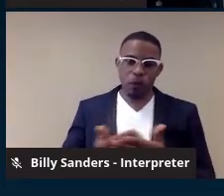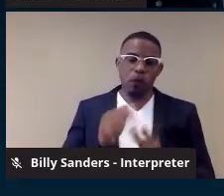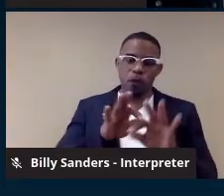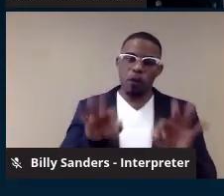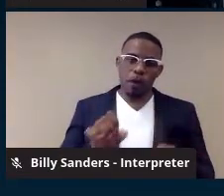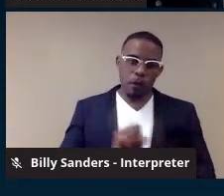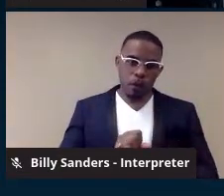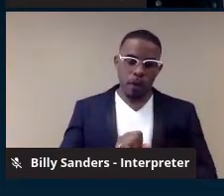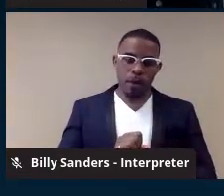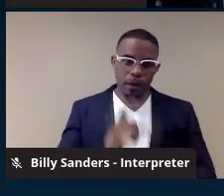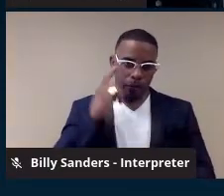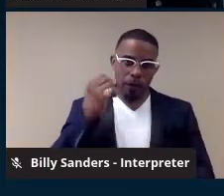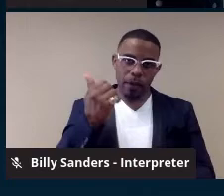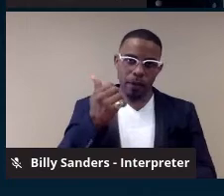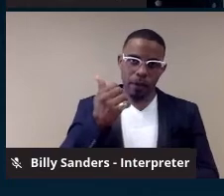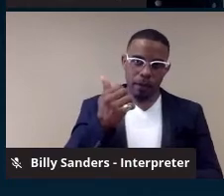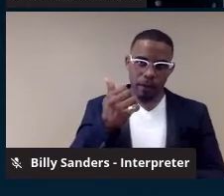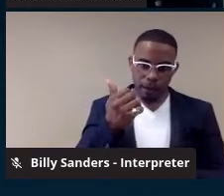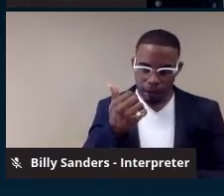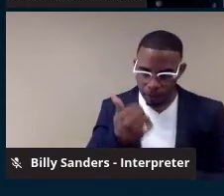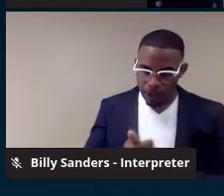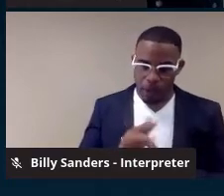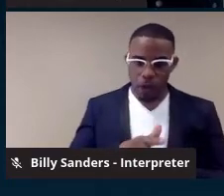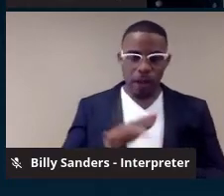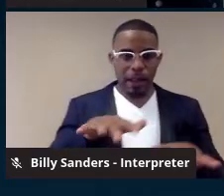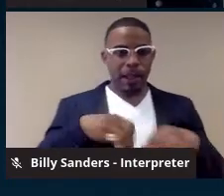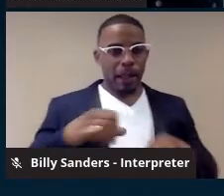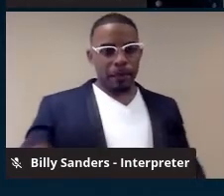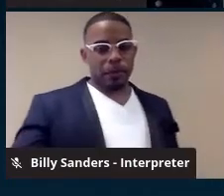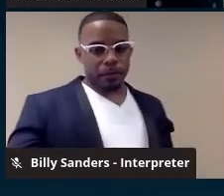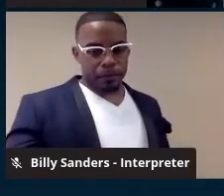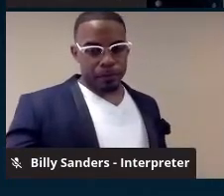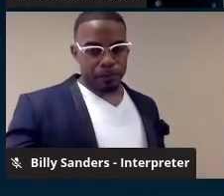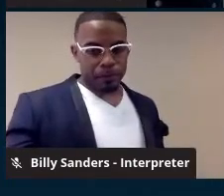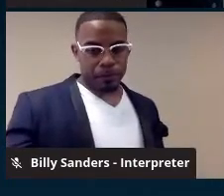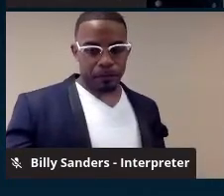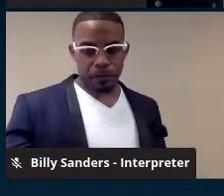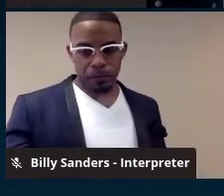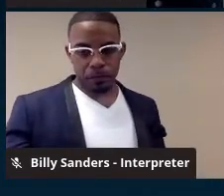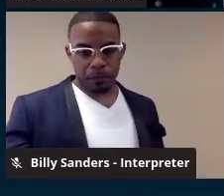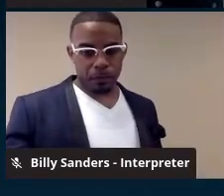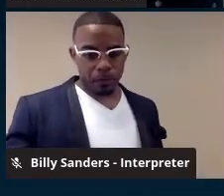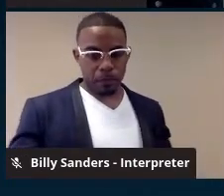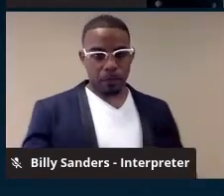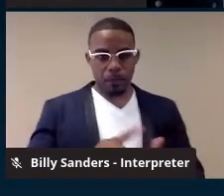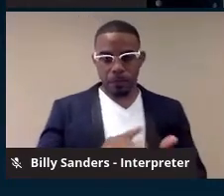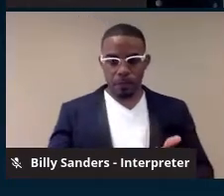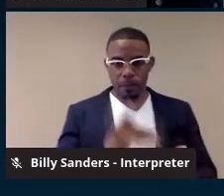of for early, I said some early adoption, and there's lots of documentation there.